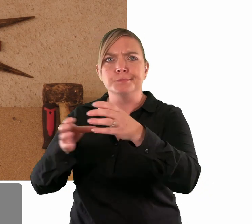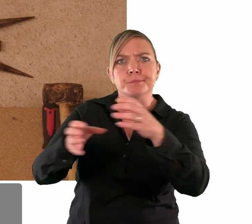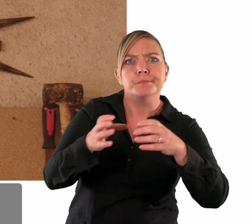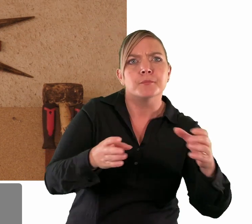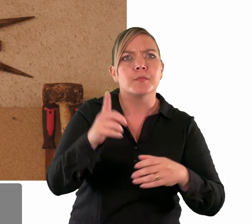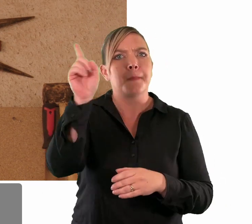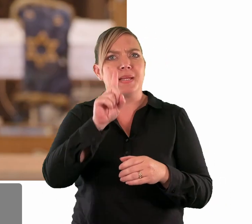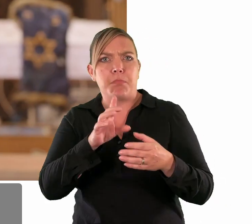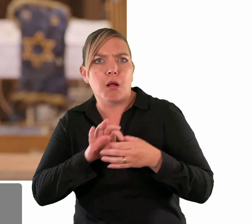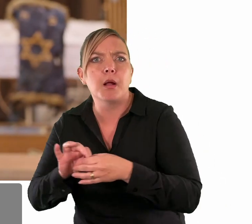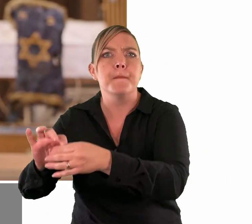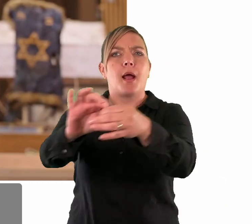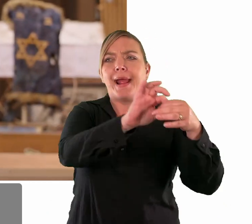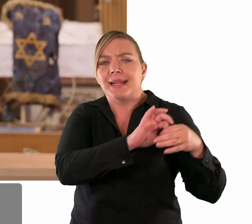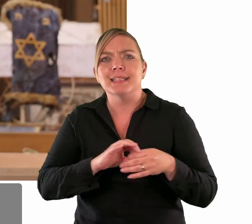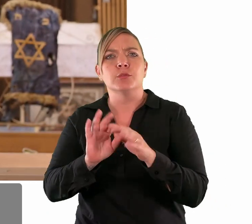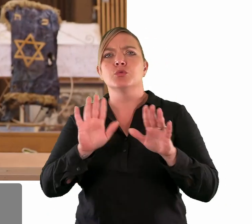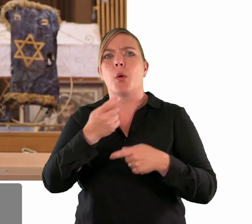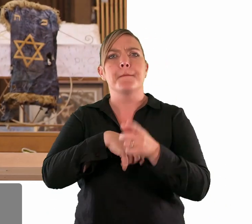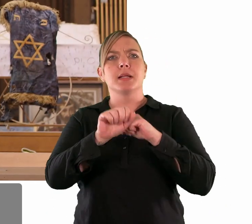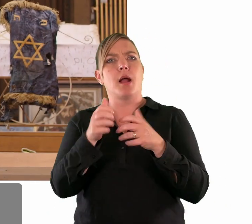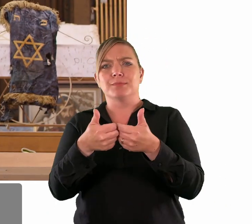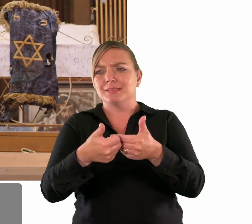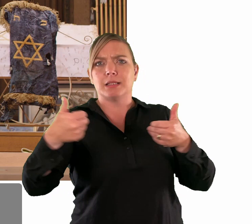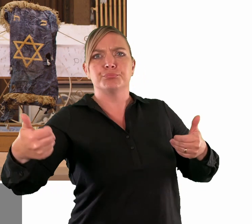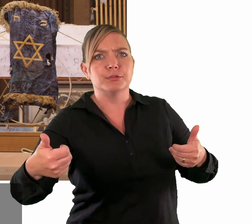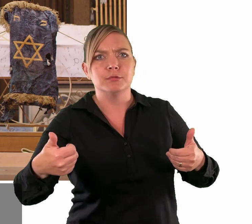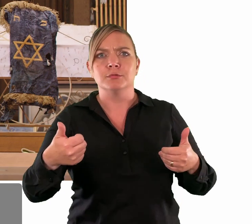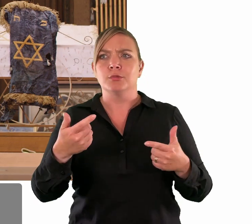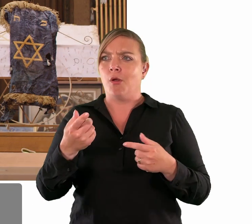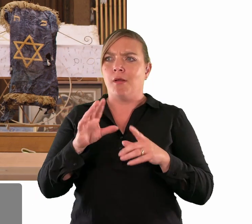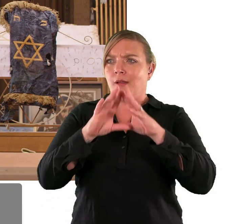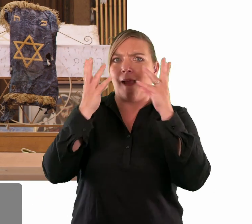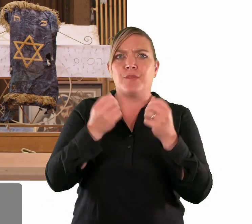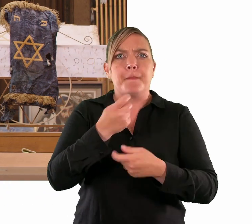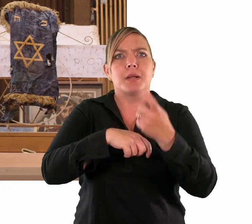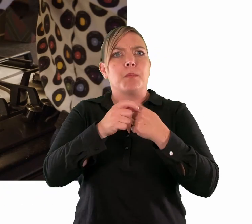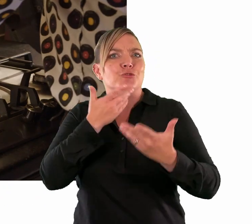people together rather than separating. And everything's a story. Oh, smell that.